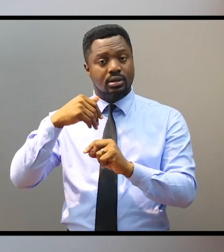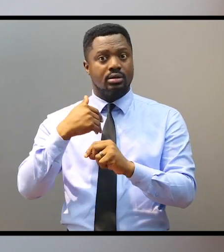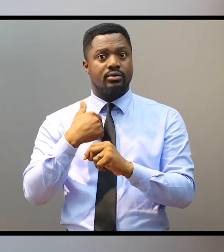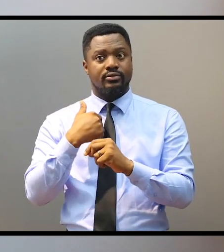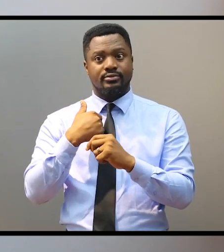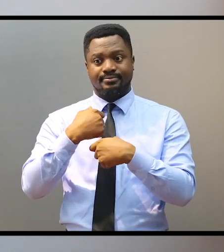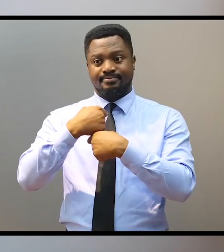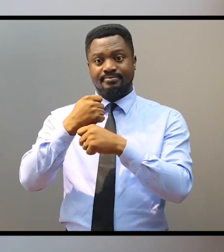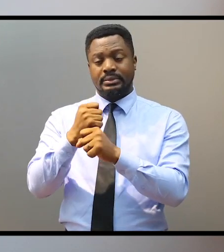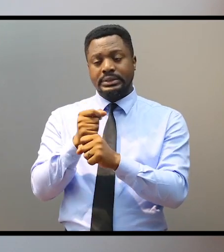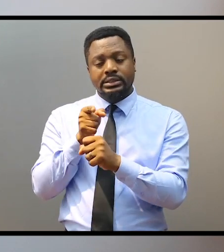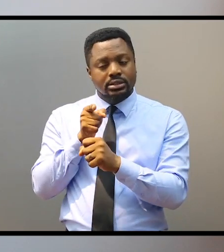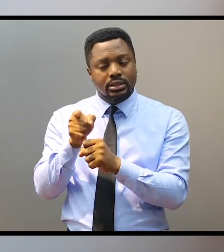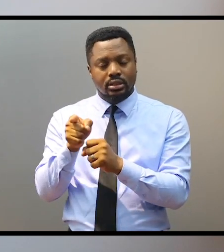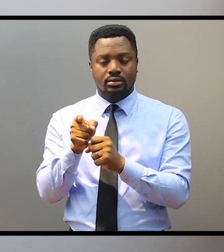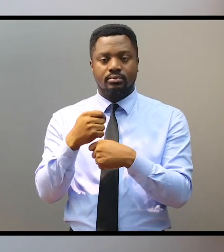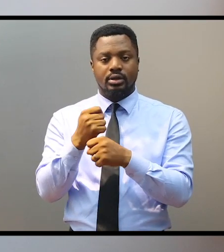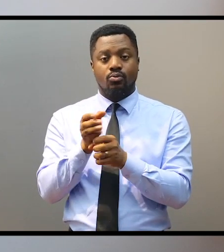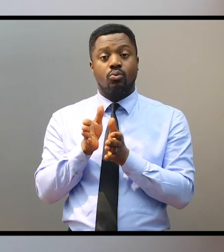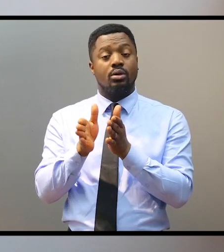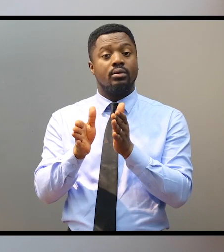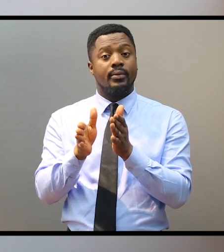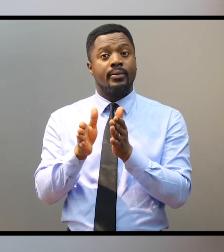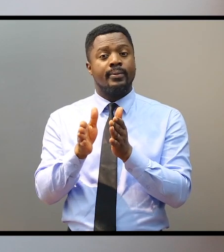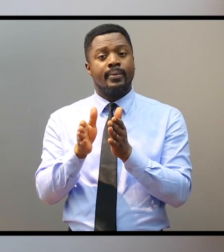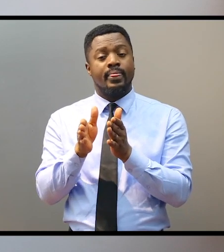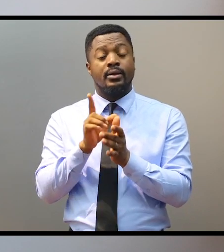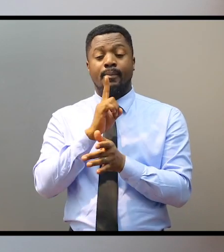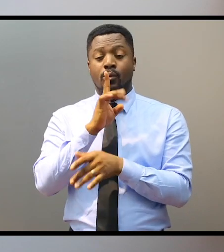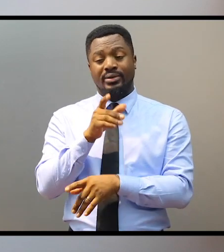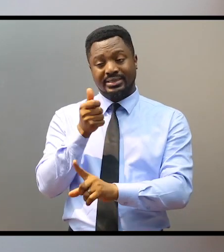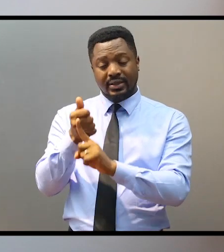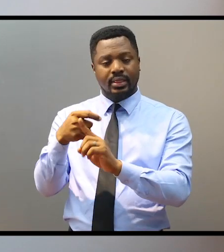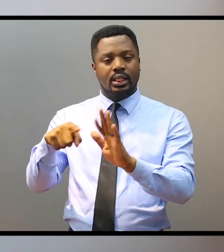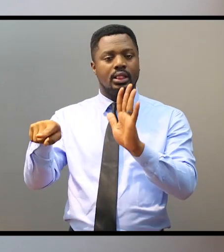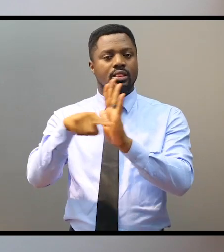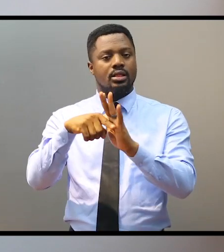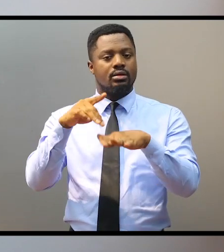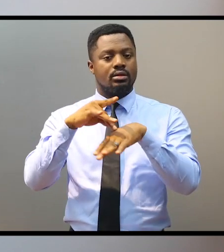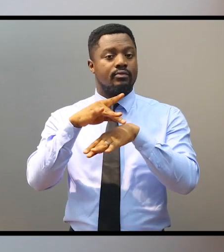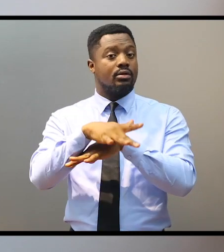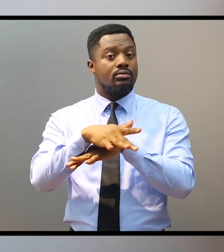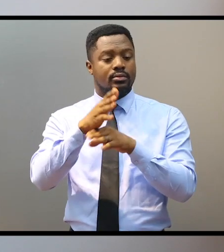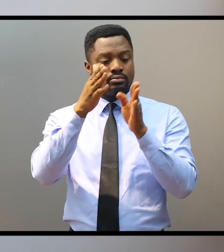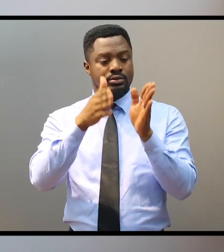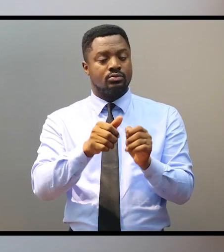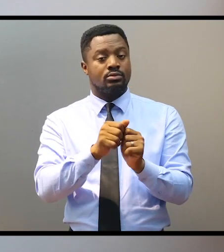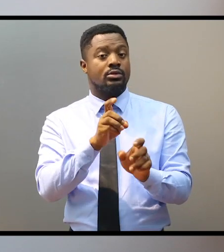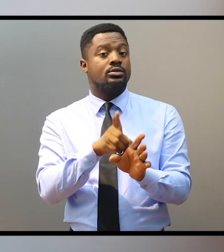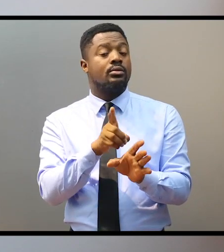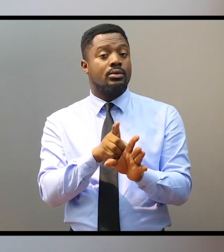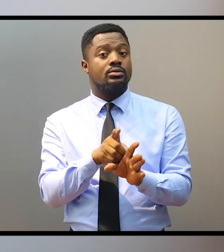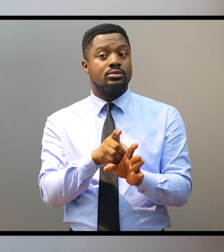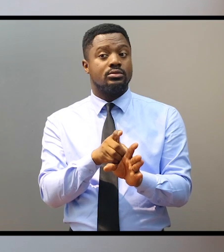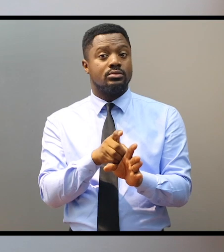has been designed is being designed in such a way that it actually negatively affects persons